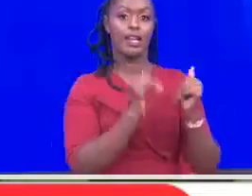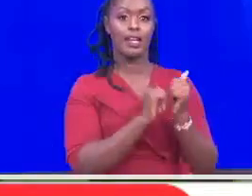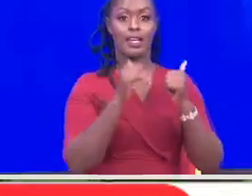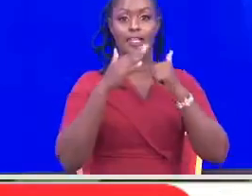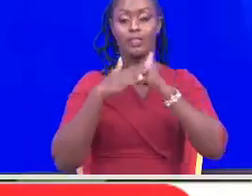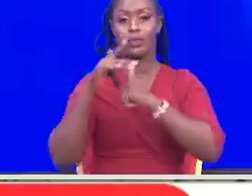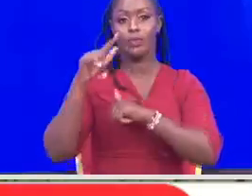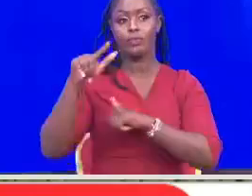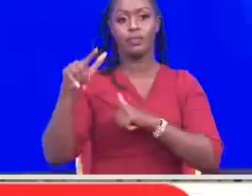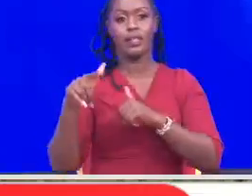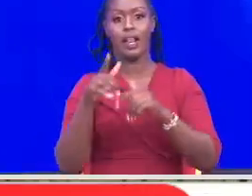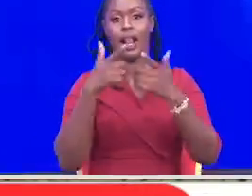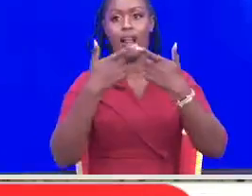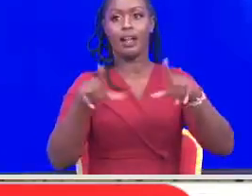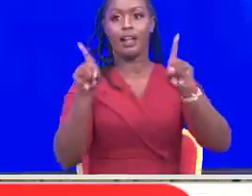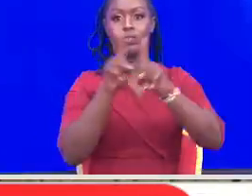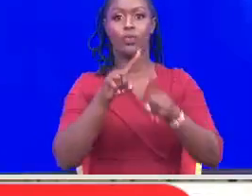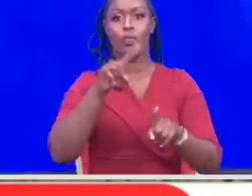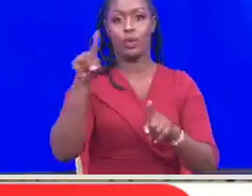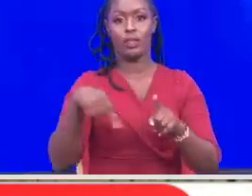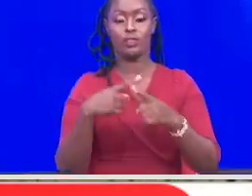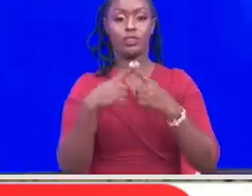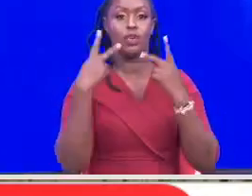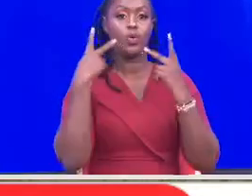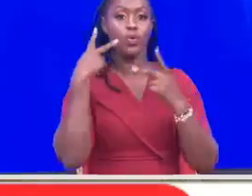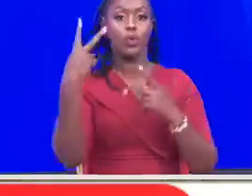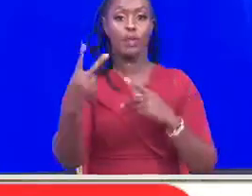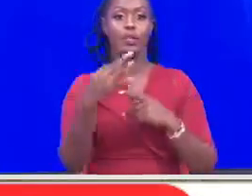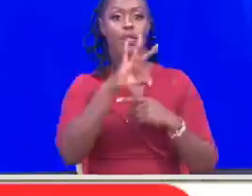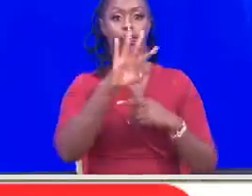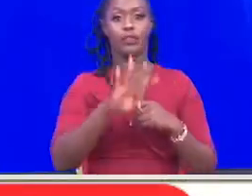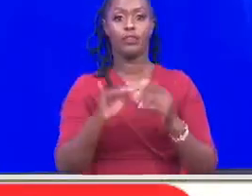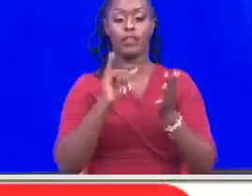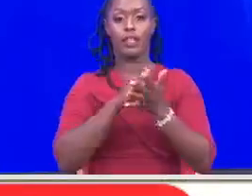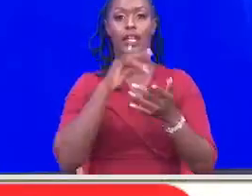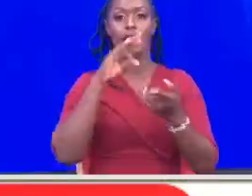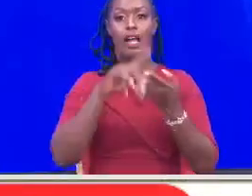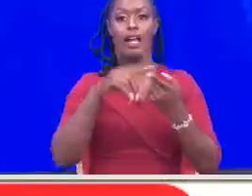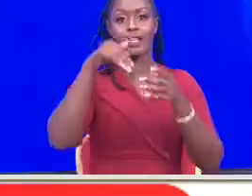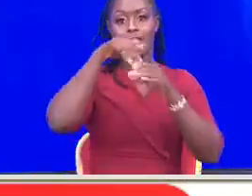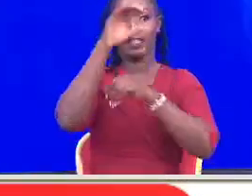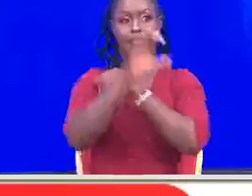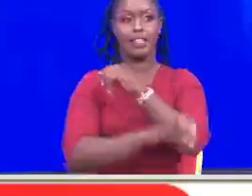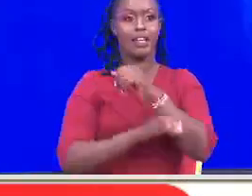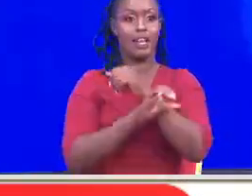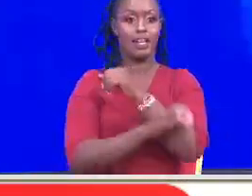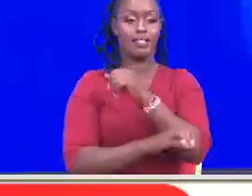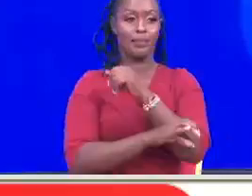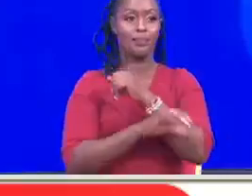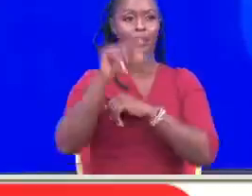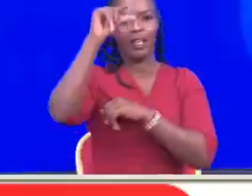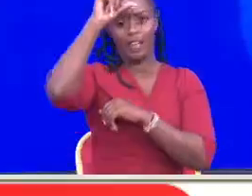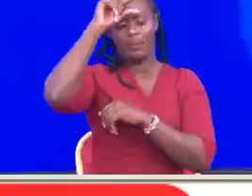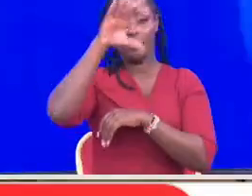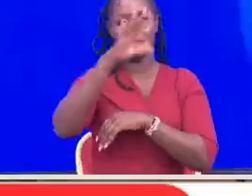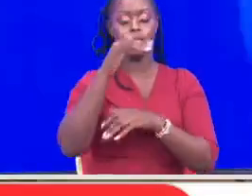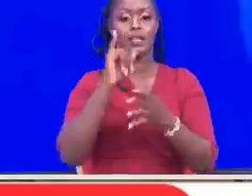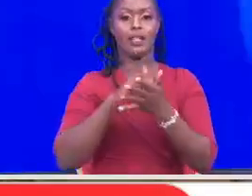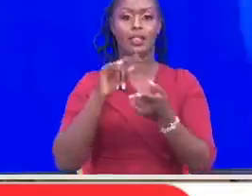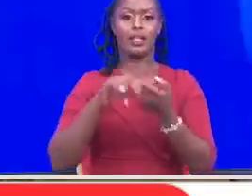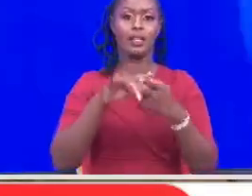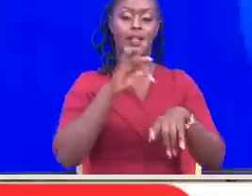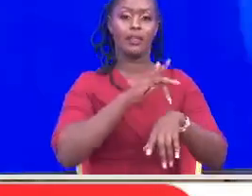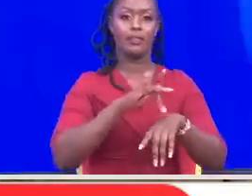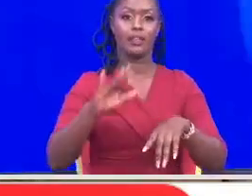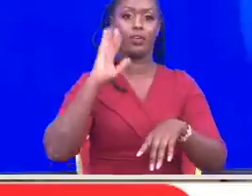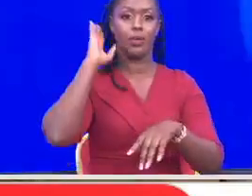100,119.195 hectares of land and 1,234 water facilities across the country. The government estimates the cost of El Nino response